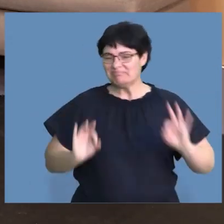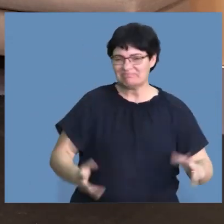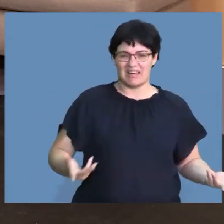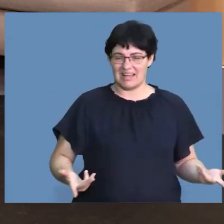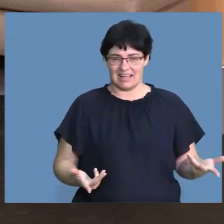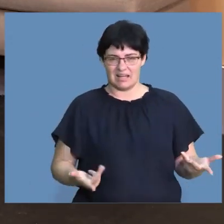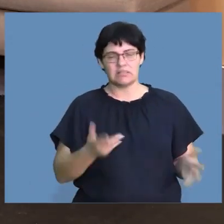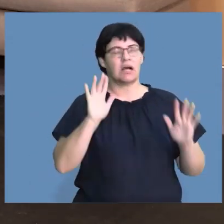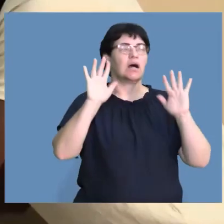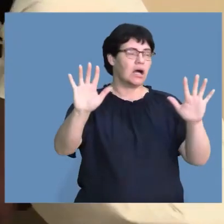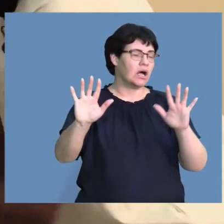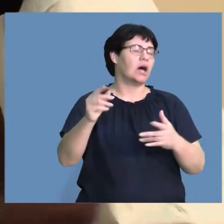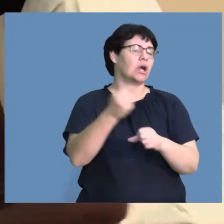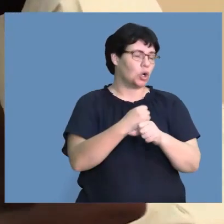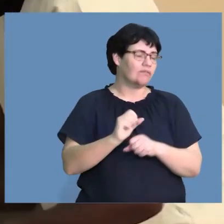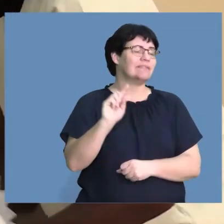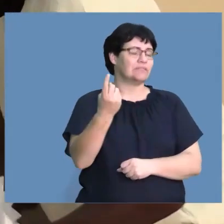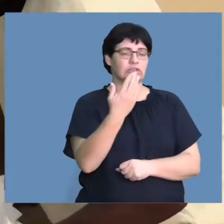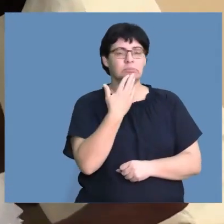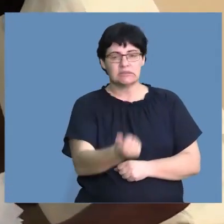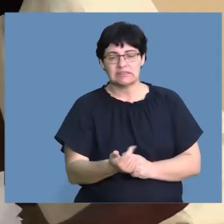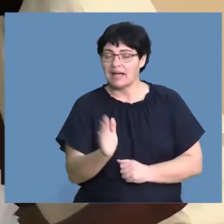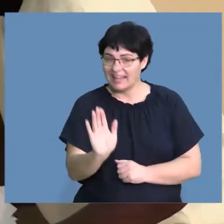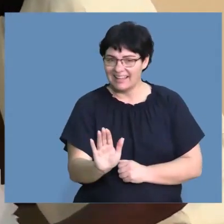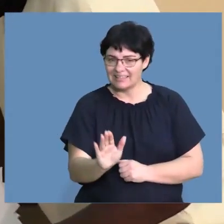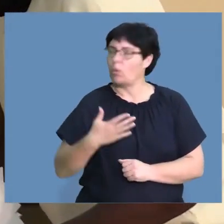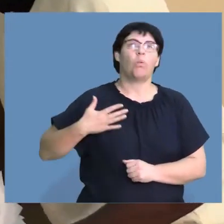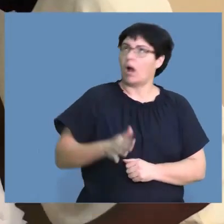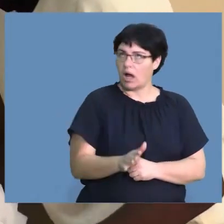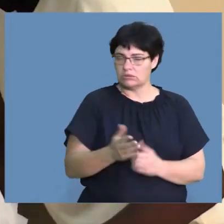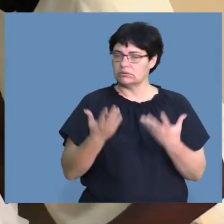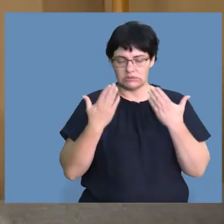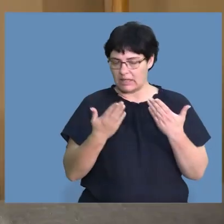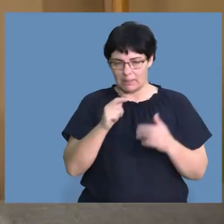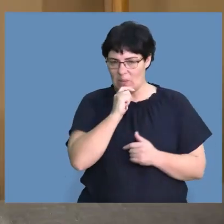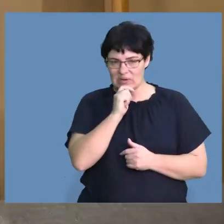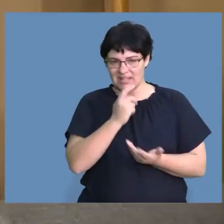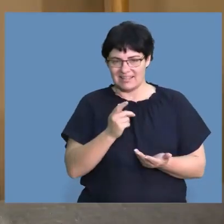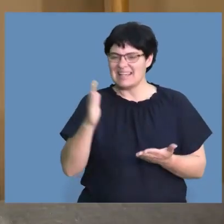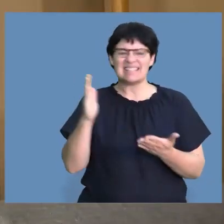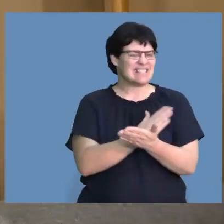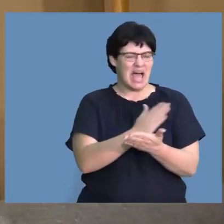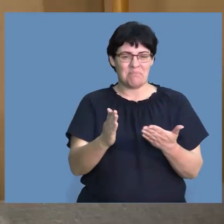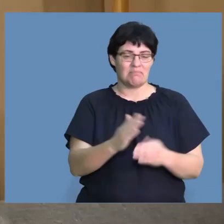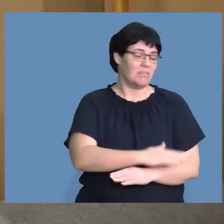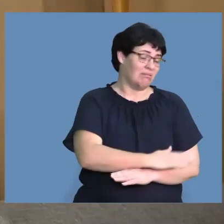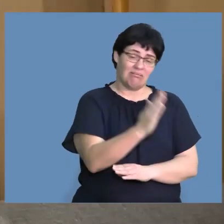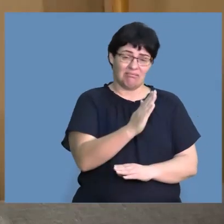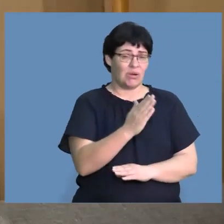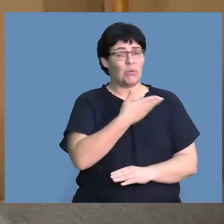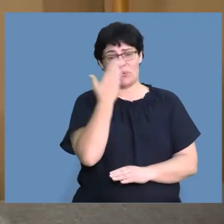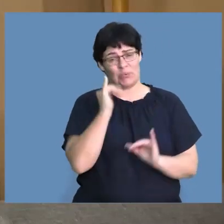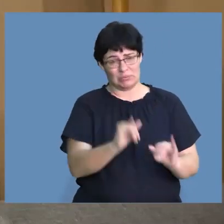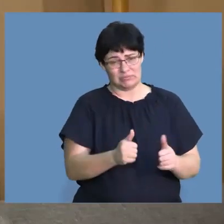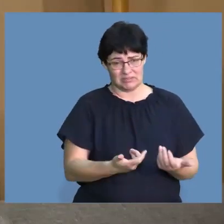wonderful, and you come through and it's like, give me some coffee, and I don't want to do this. Some of us are not good in the day.